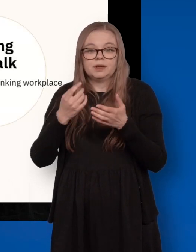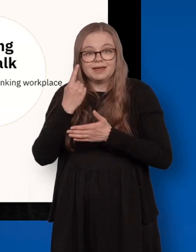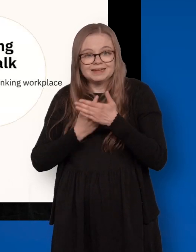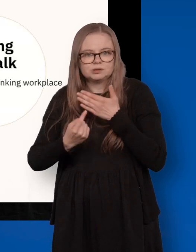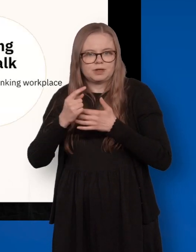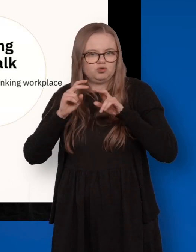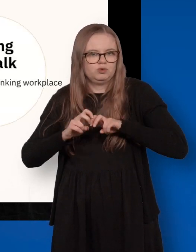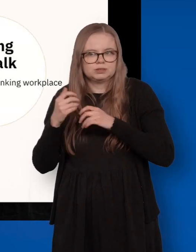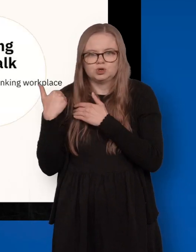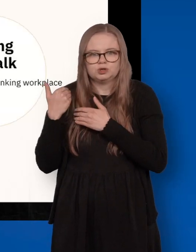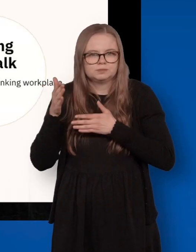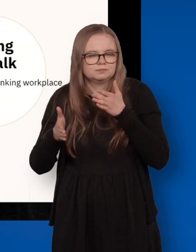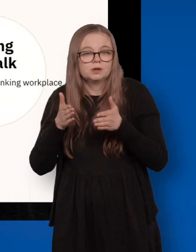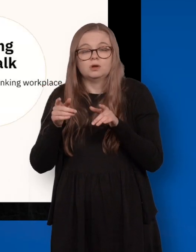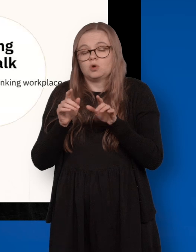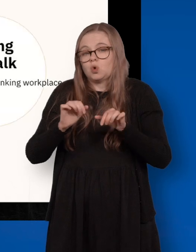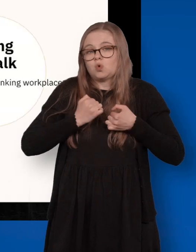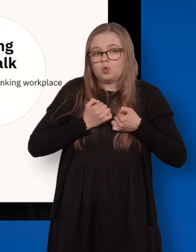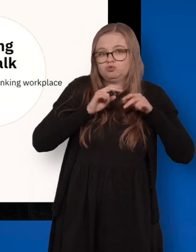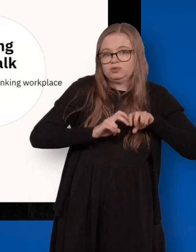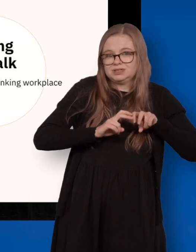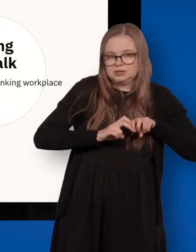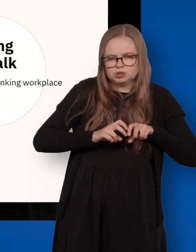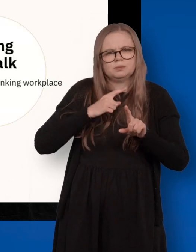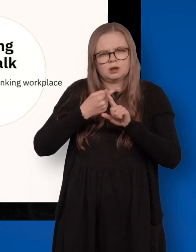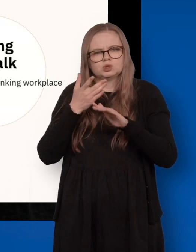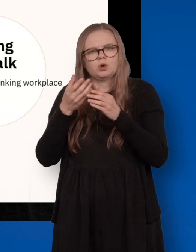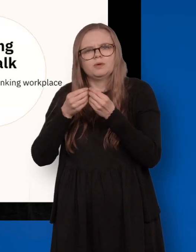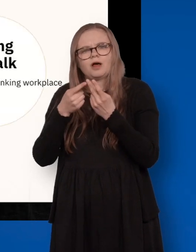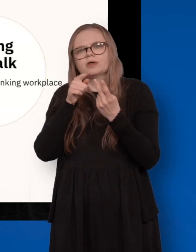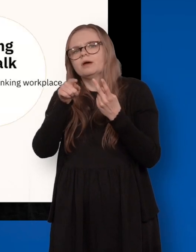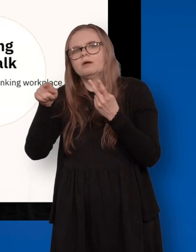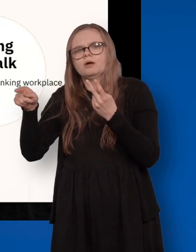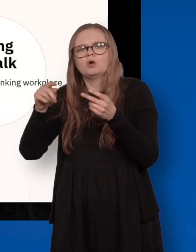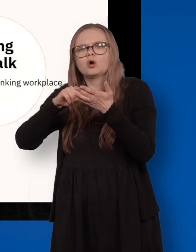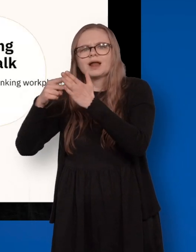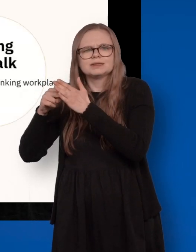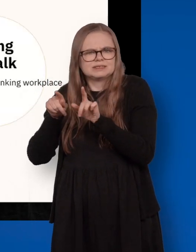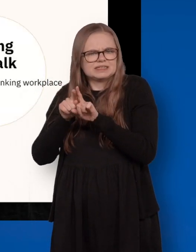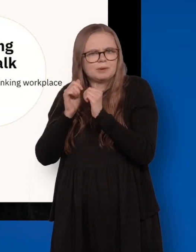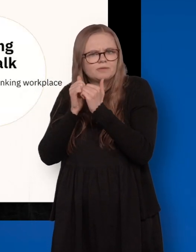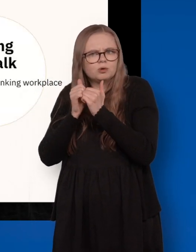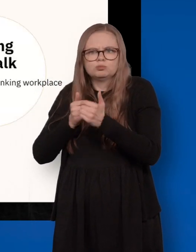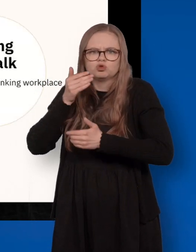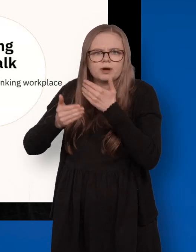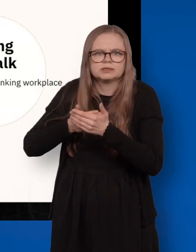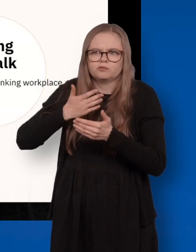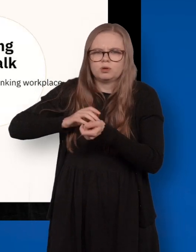independent research. We do both our own research and we work with other progressive organizations and some political